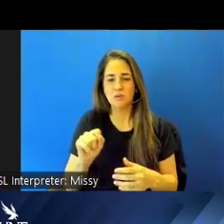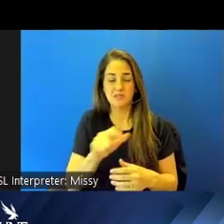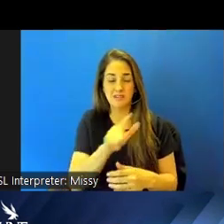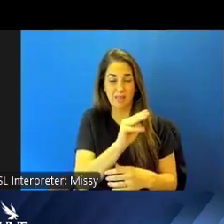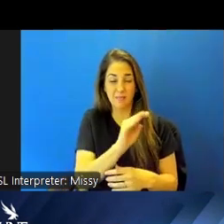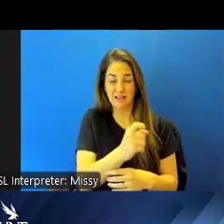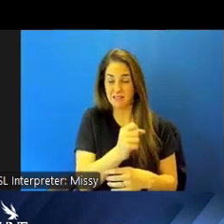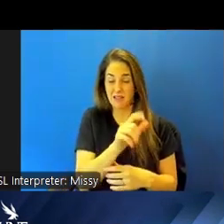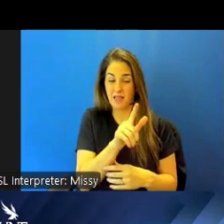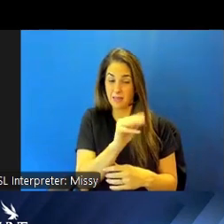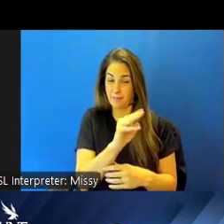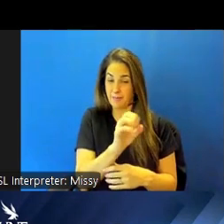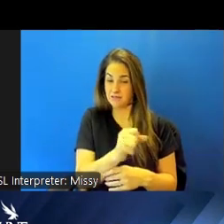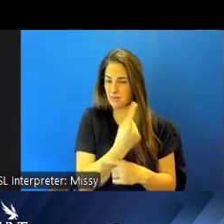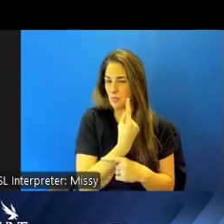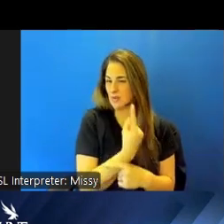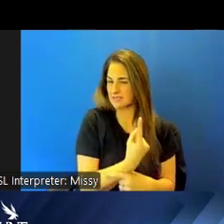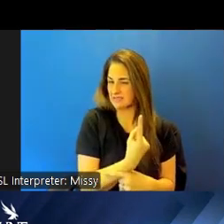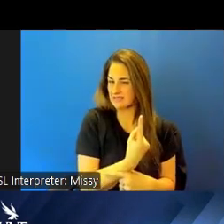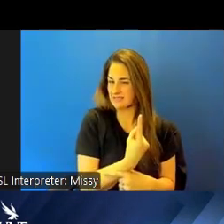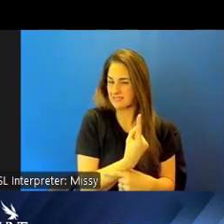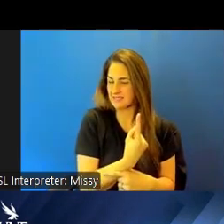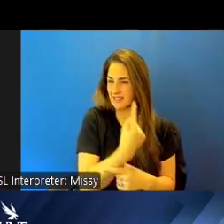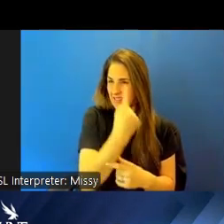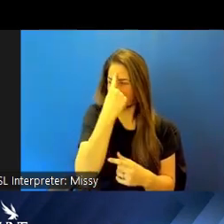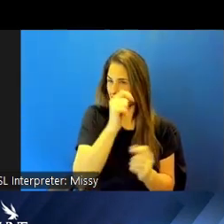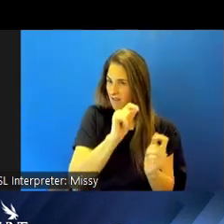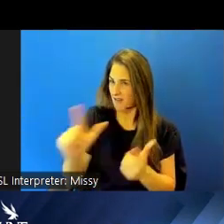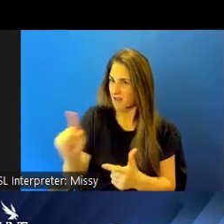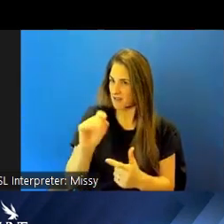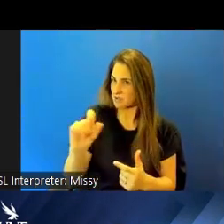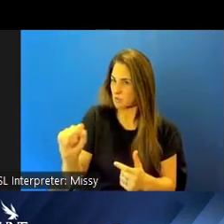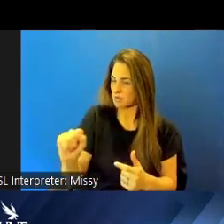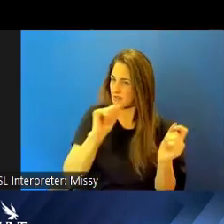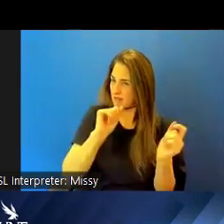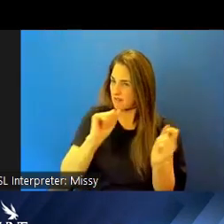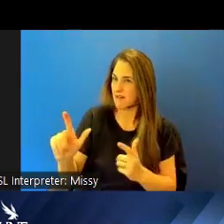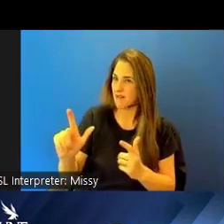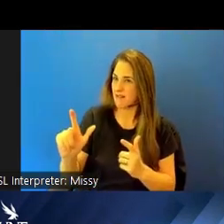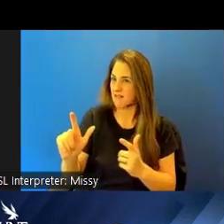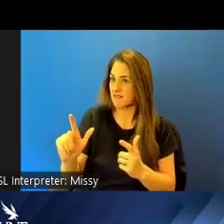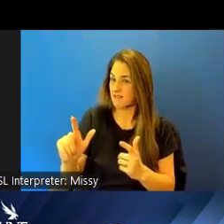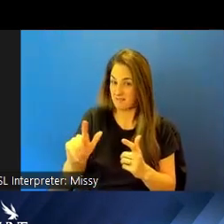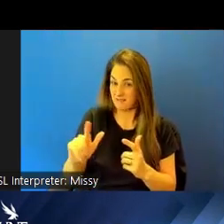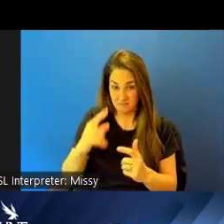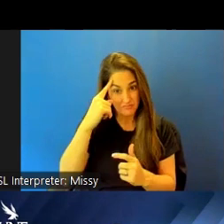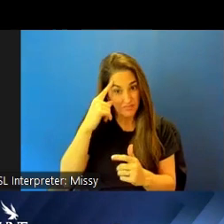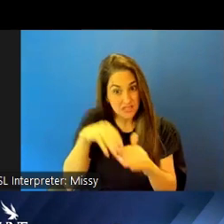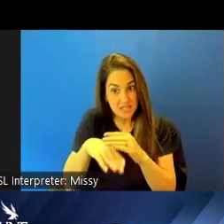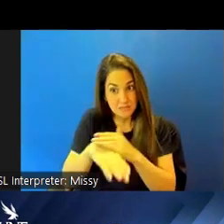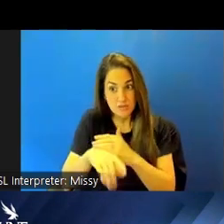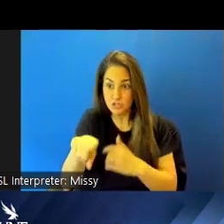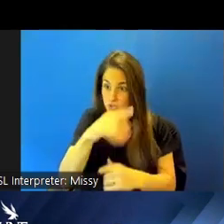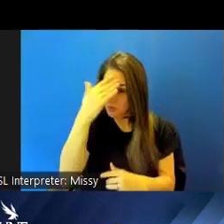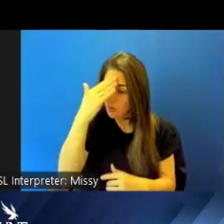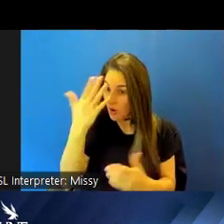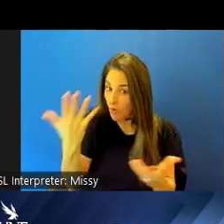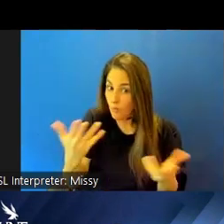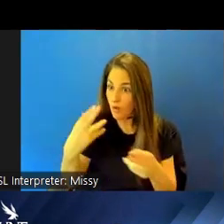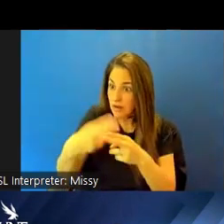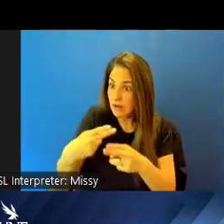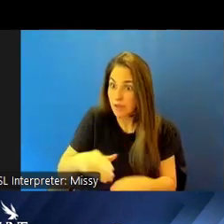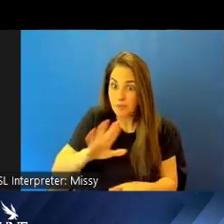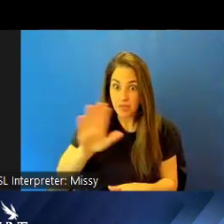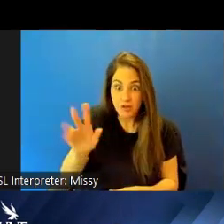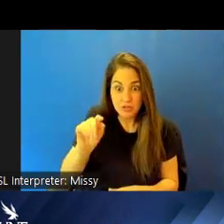just one piece. And if you think about all the tools your faculty are using, are they accessible? Do you even know what tools they're using? A lot of